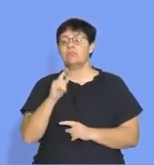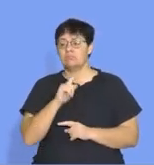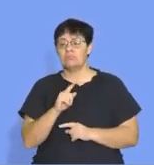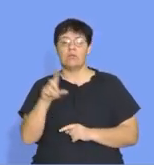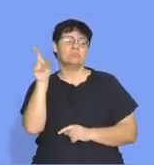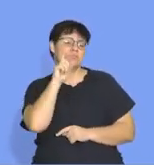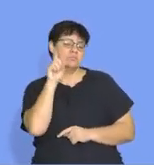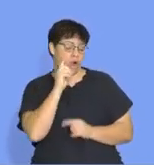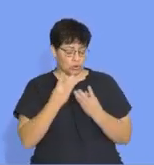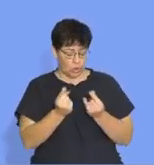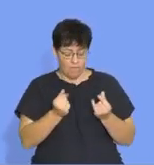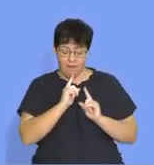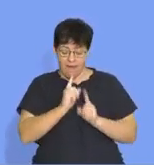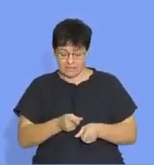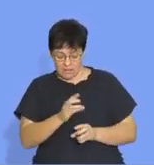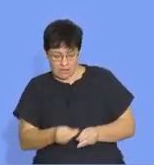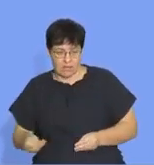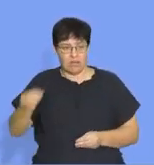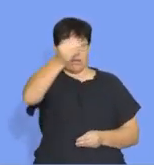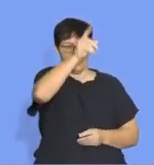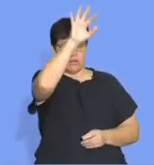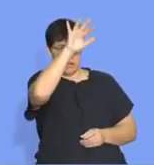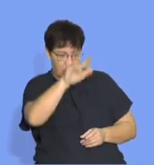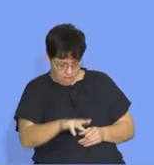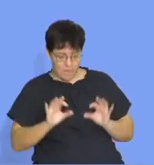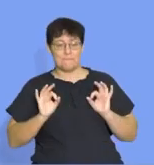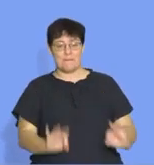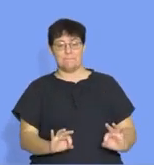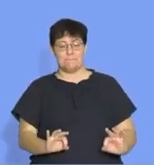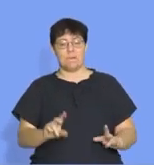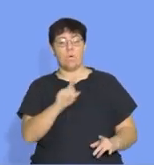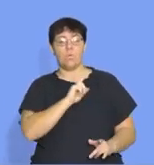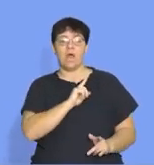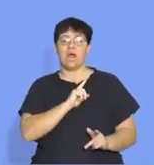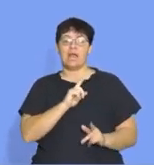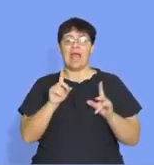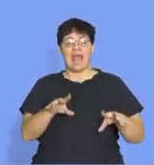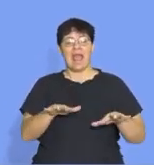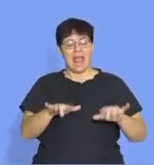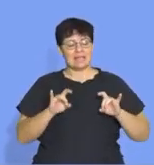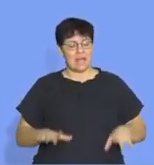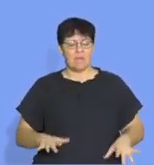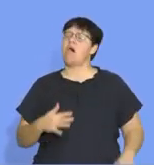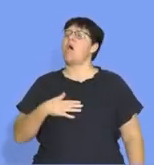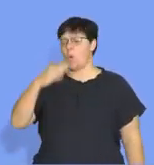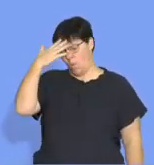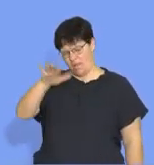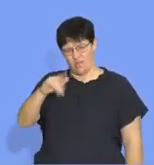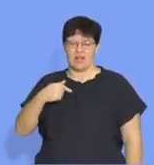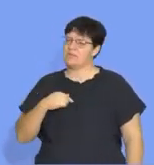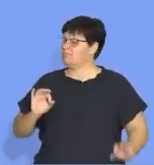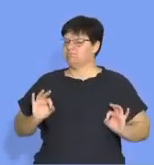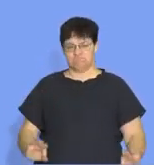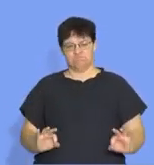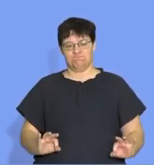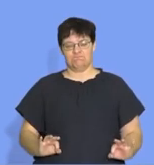your solutions, guys. Why is this important? It's because you come out of the exam knowing exactly that I got this